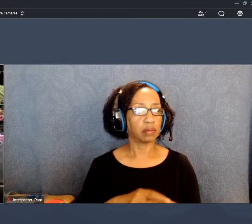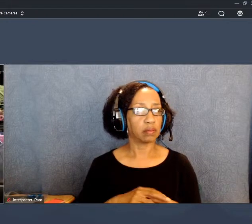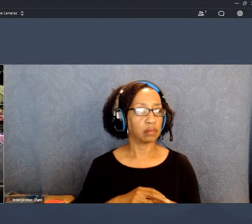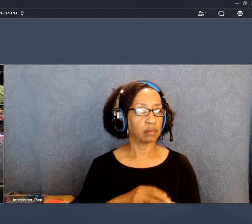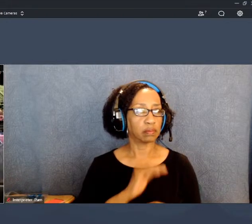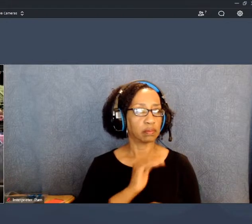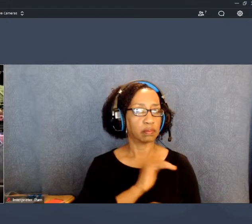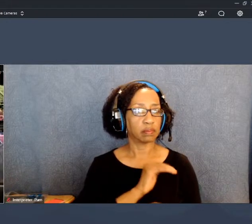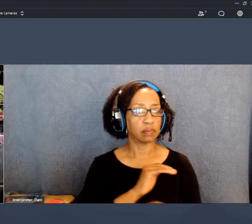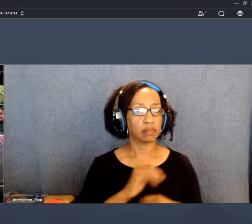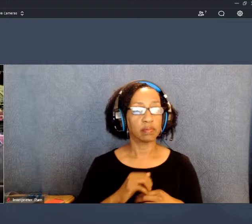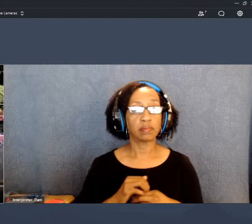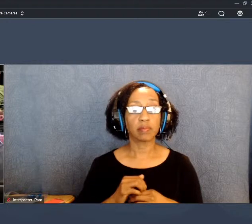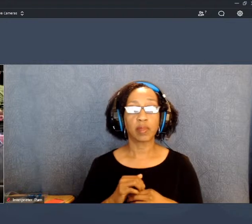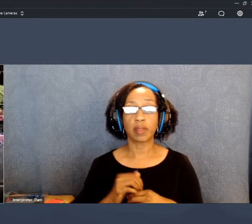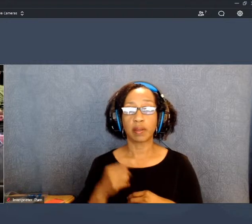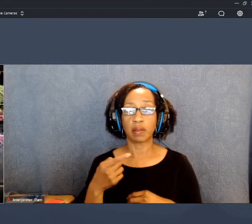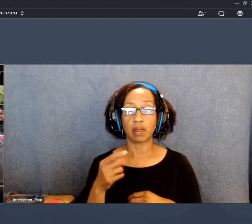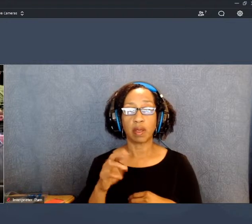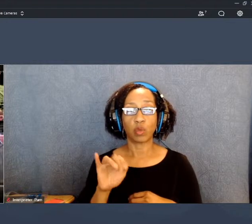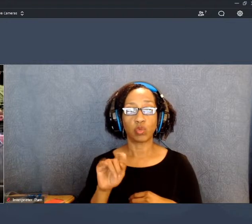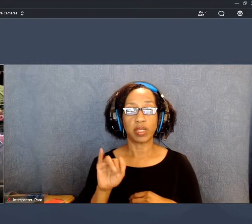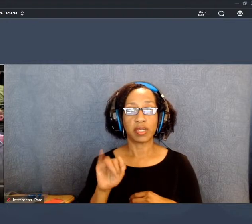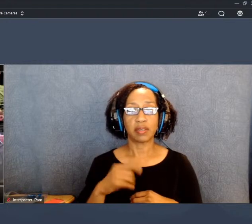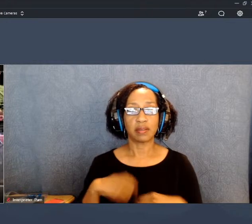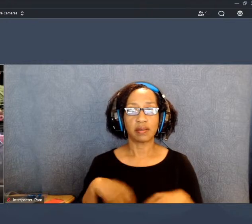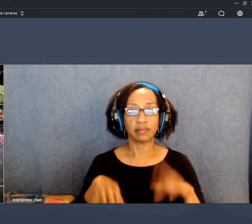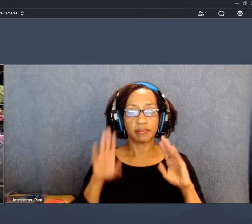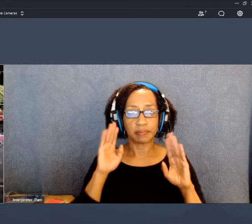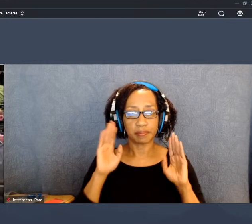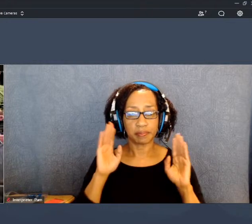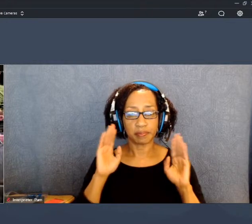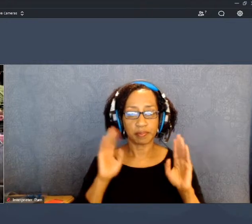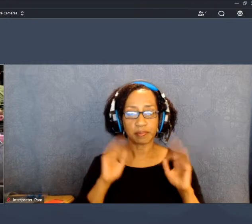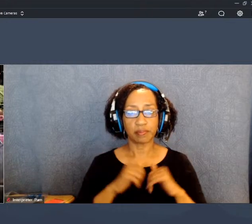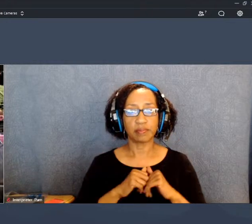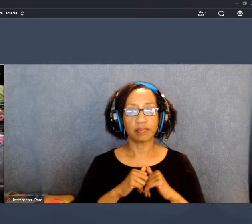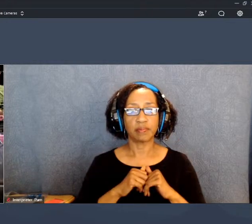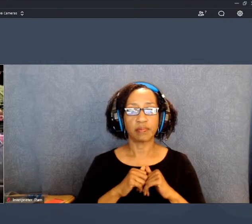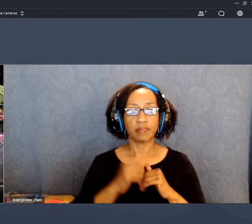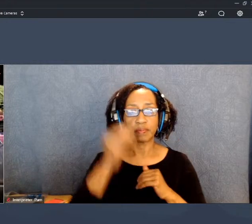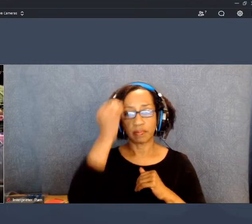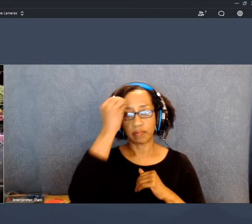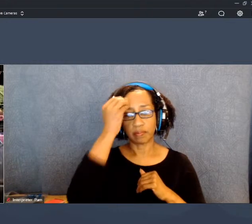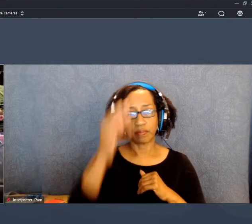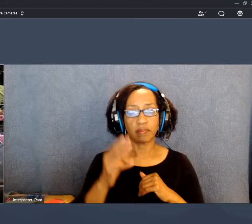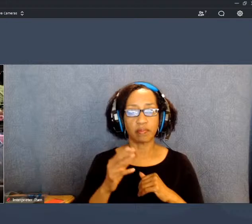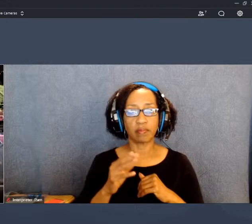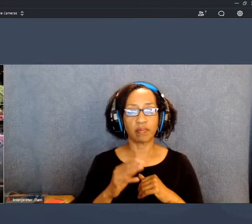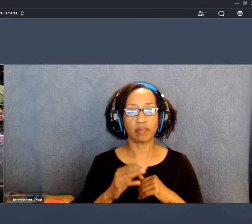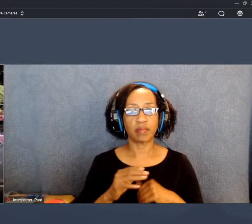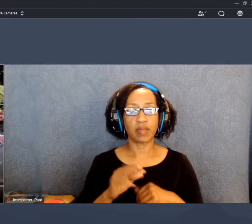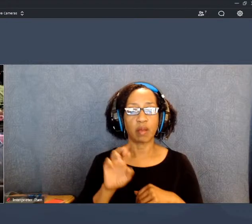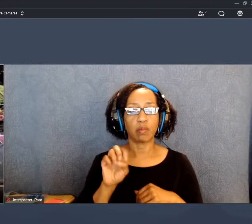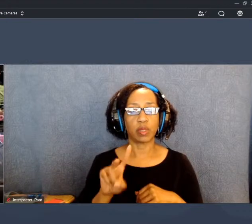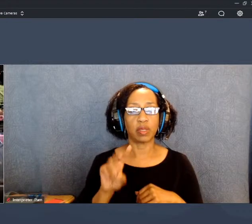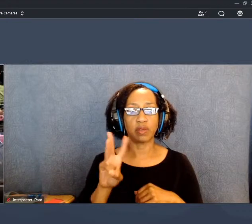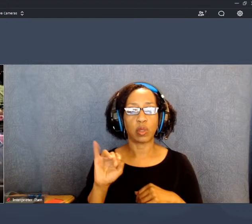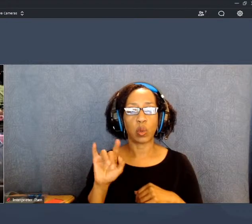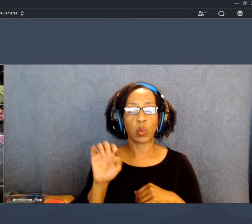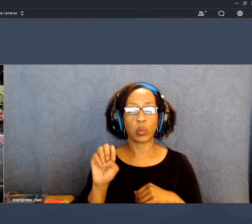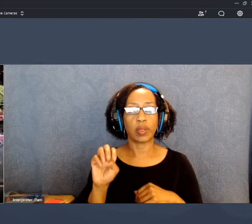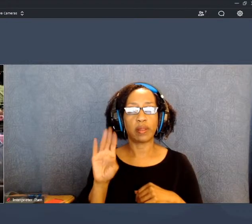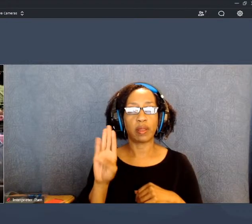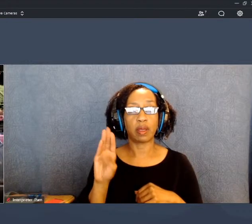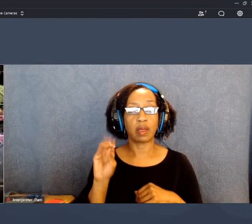Be it hereby known that Reverend Willie Boyd Jr., in recognition of a life of exemplary